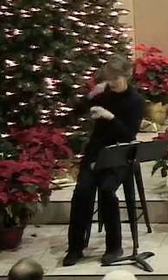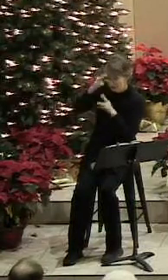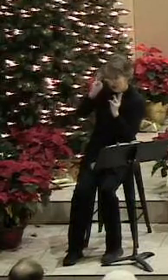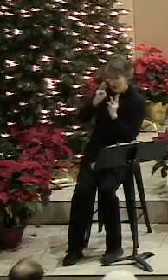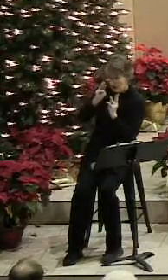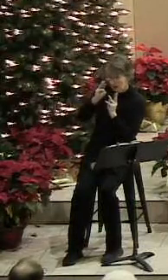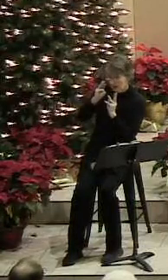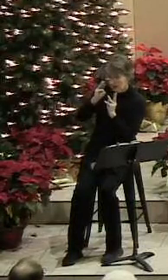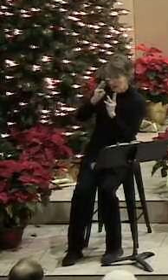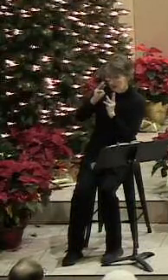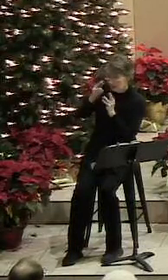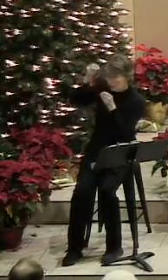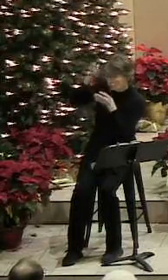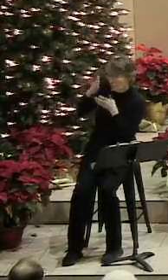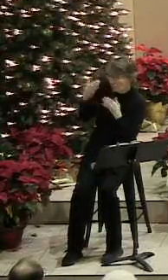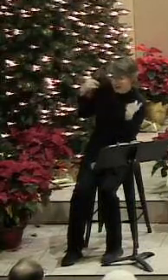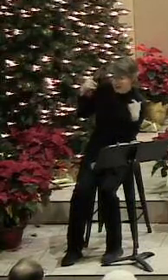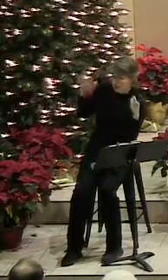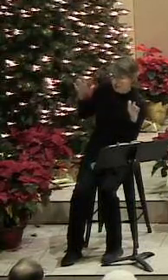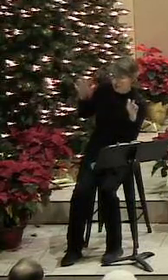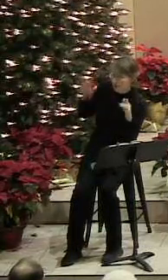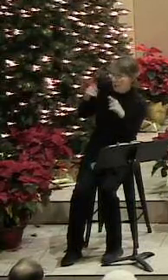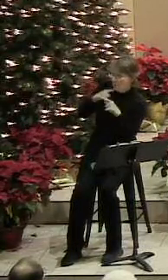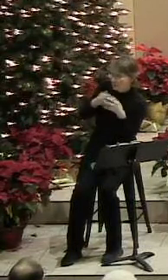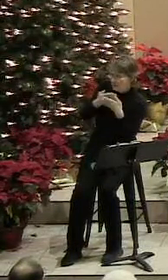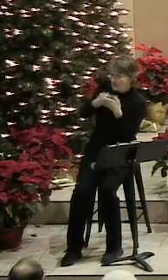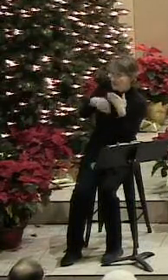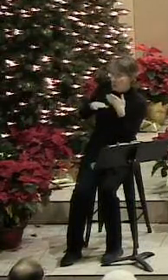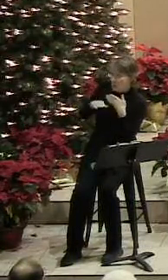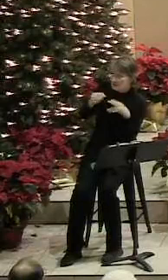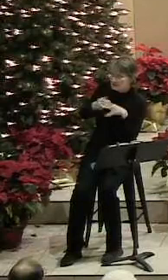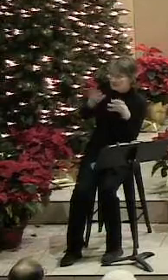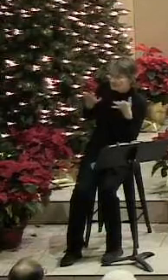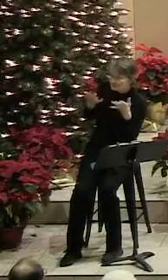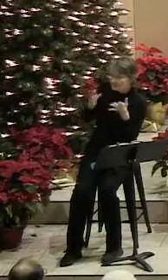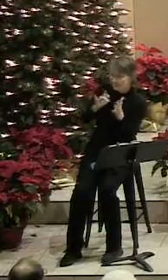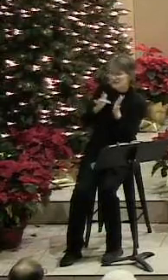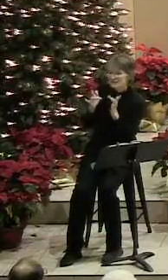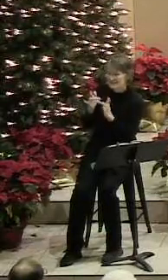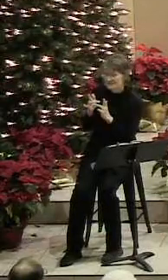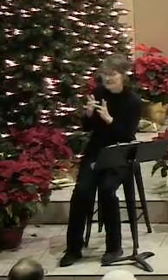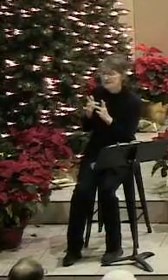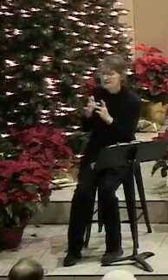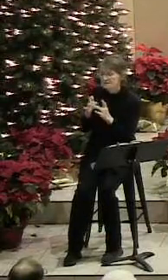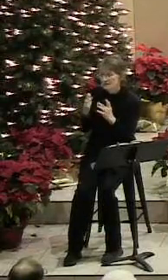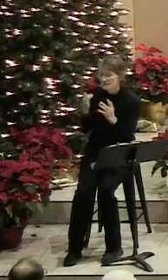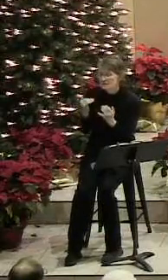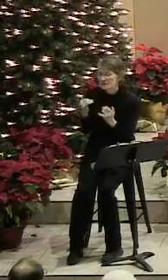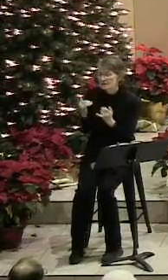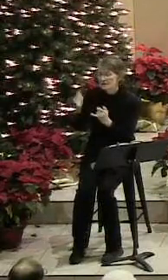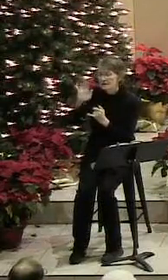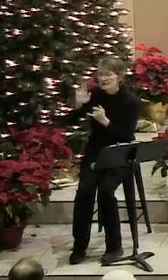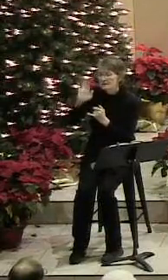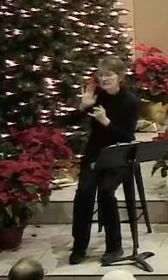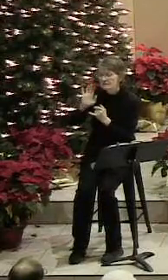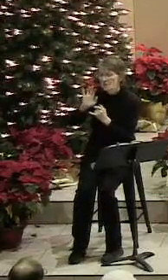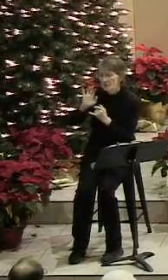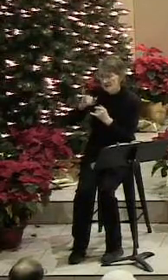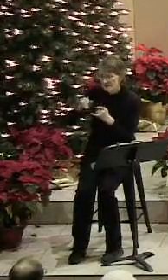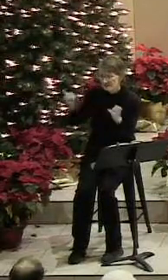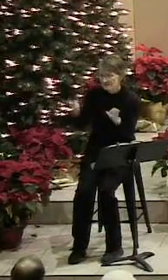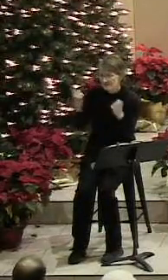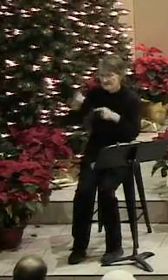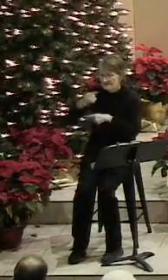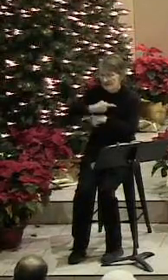them by a message from an angel. In fact, the old name of this feast day was the circumcision